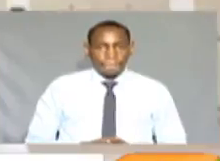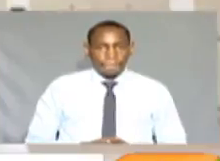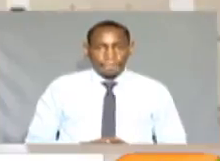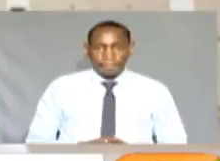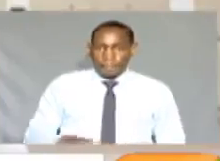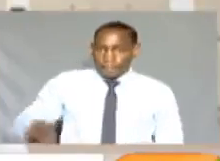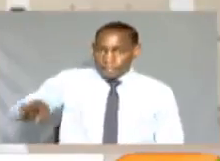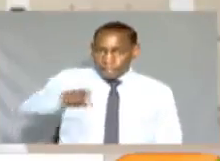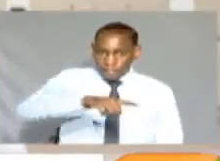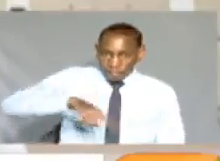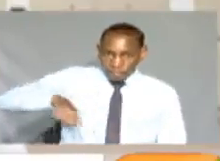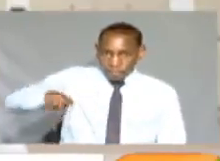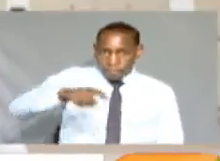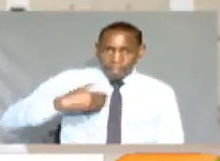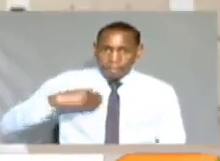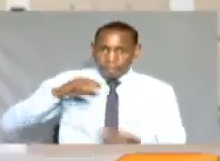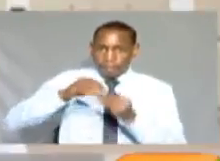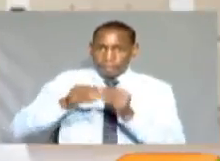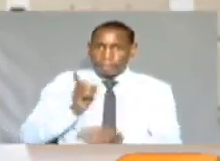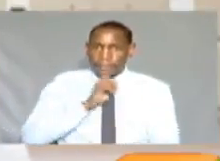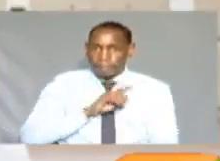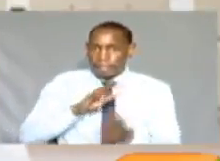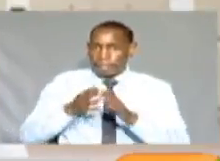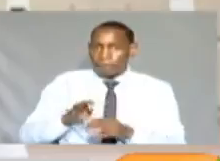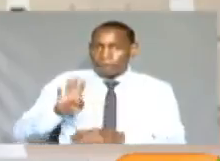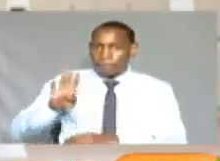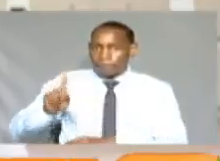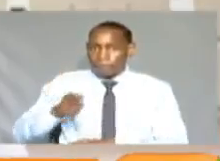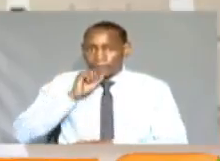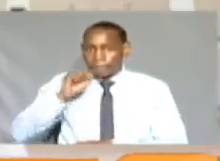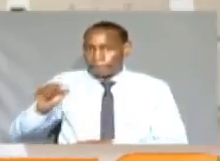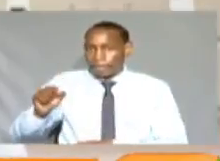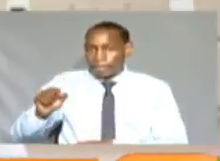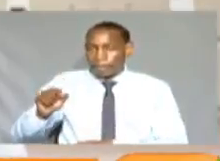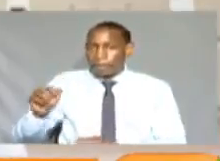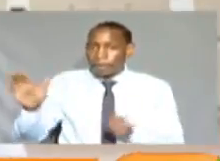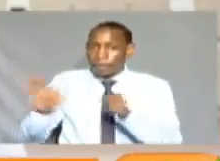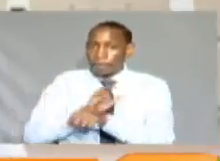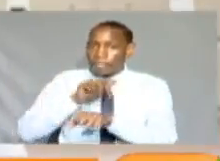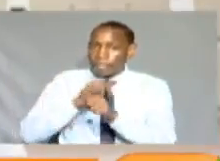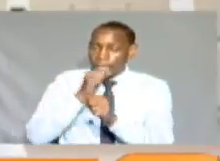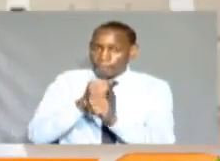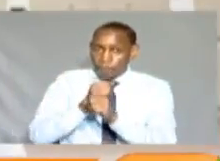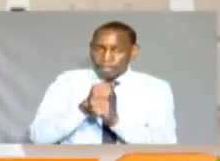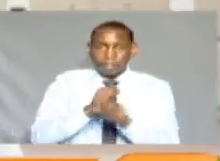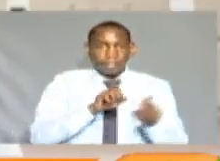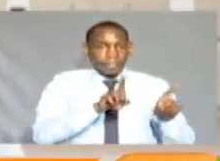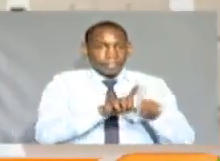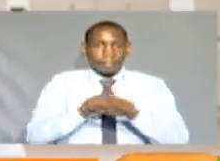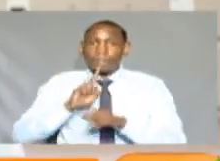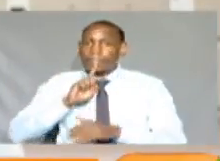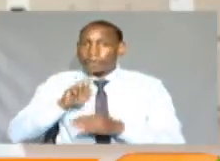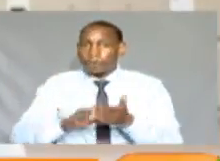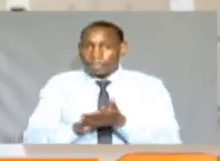We have created at least 4,500 permanent jobs, not to mention